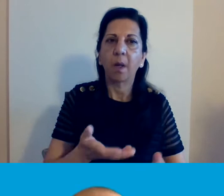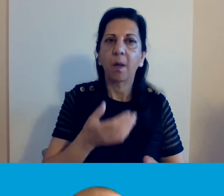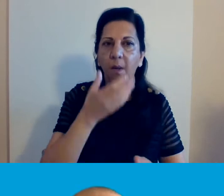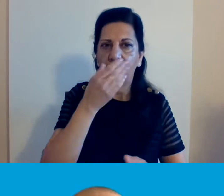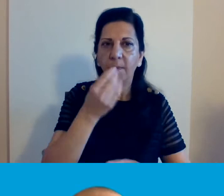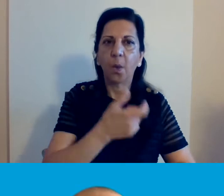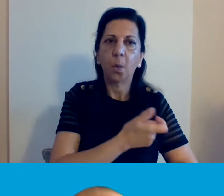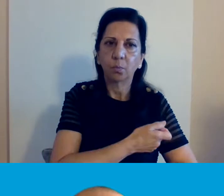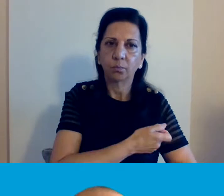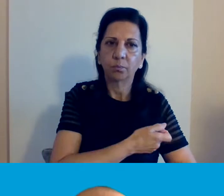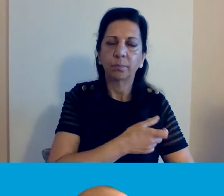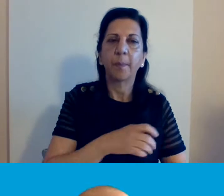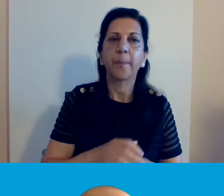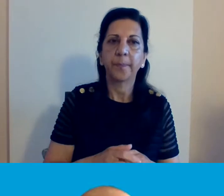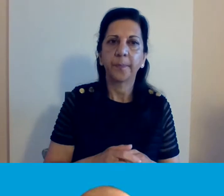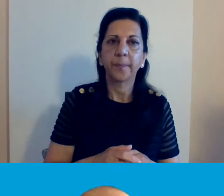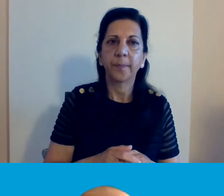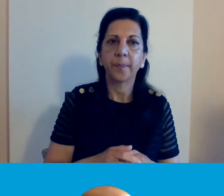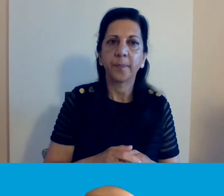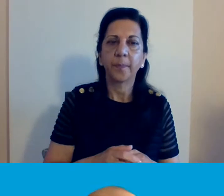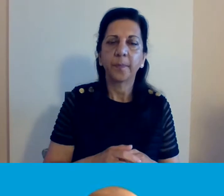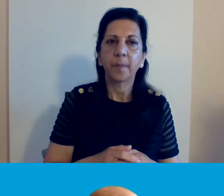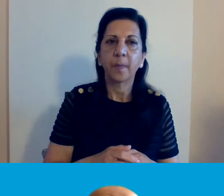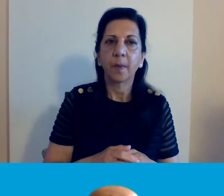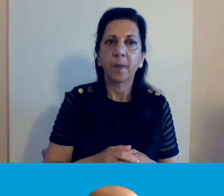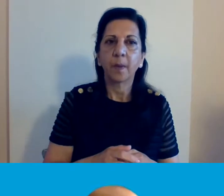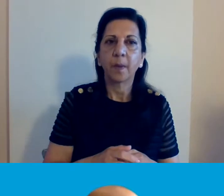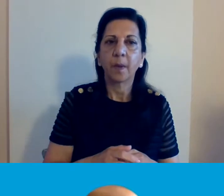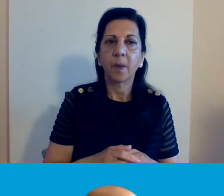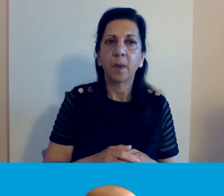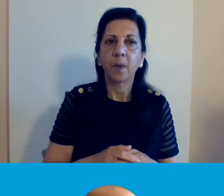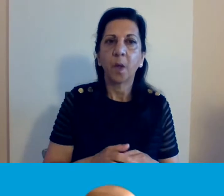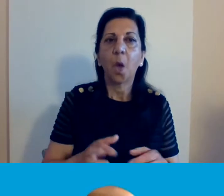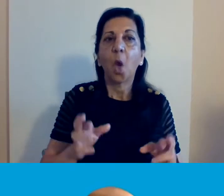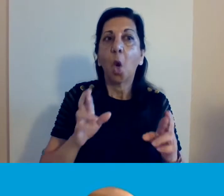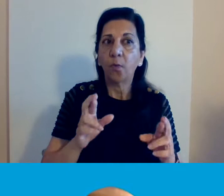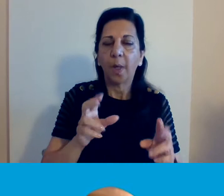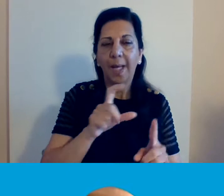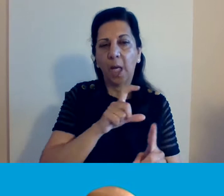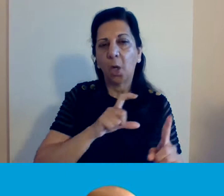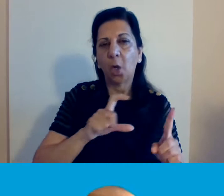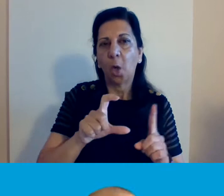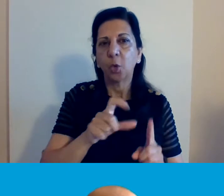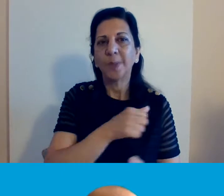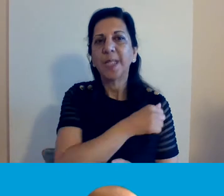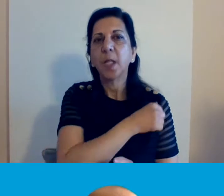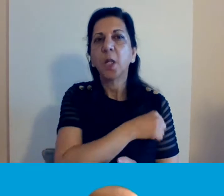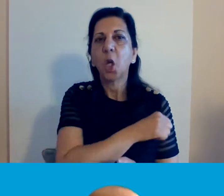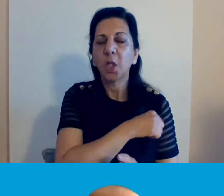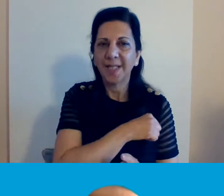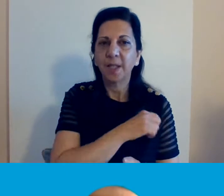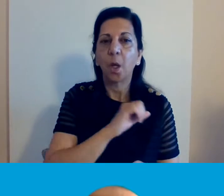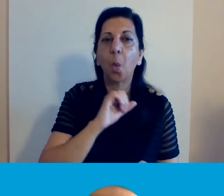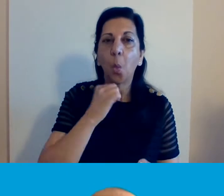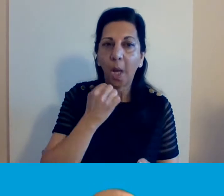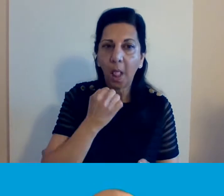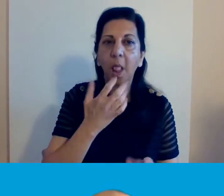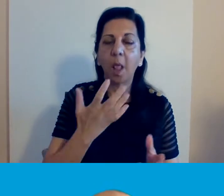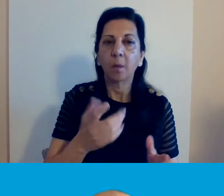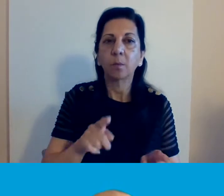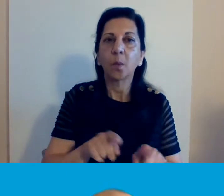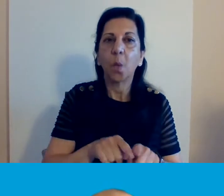healthcare professionals being able to offer it going forward. For example, community nurses. So patients, when they access somebody from the